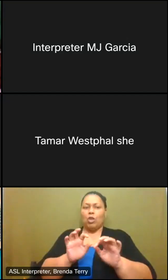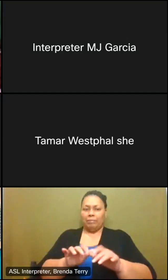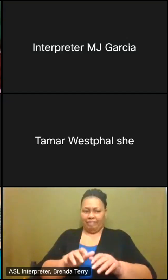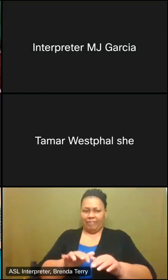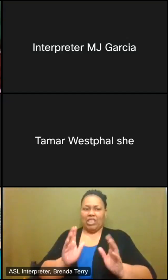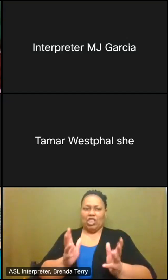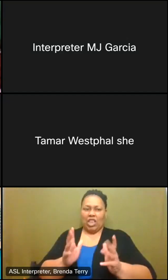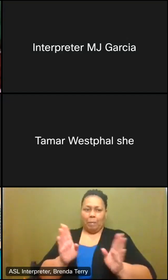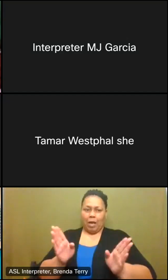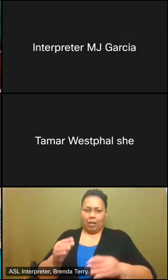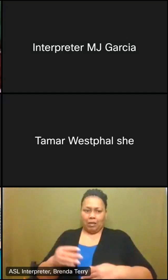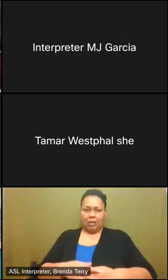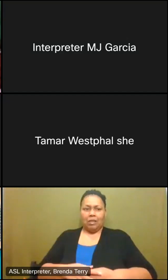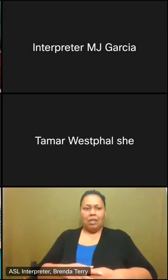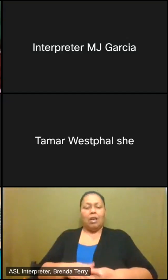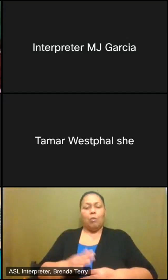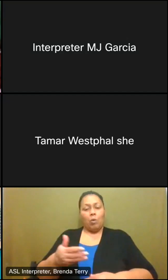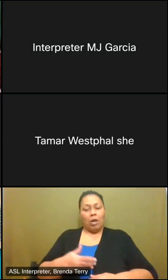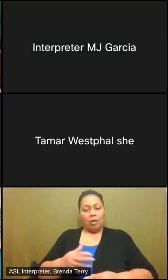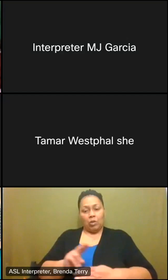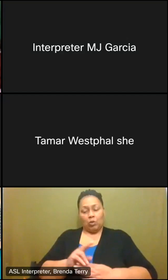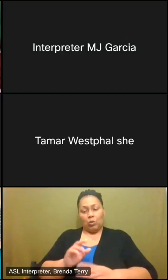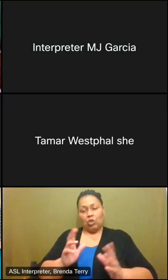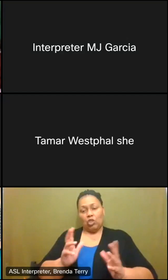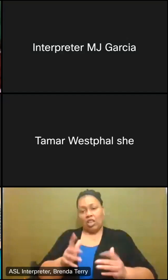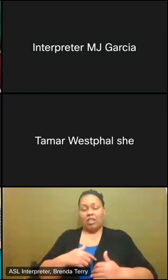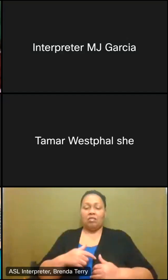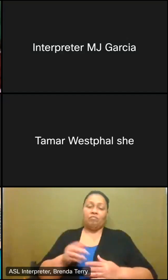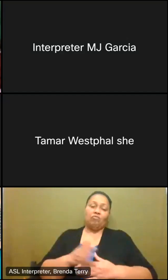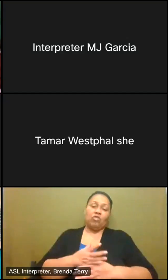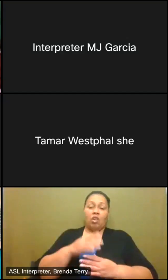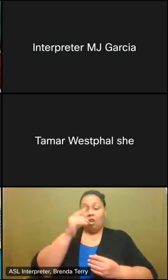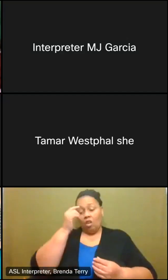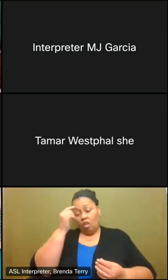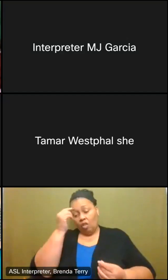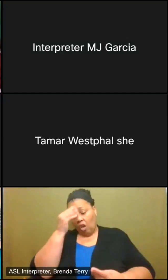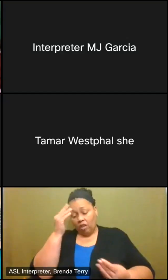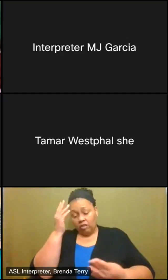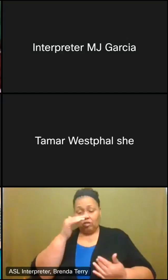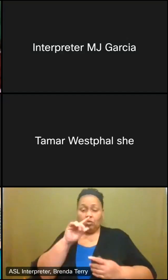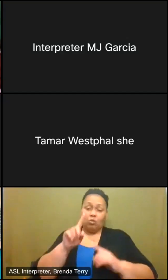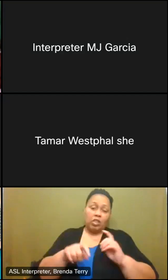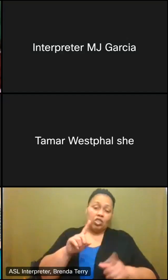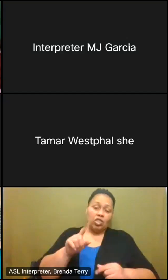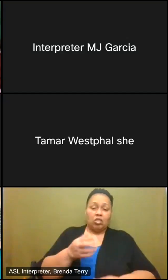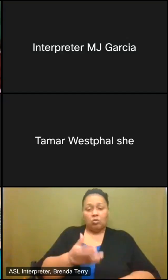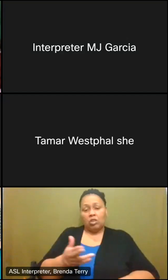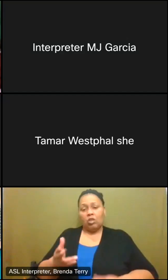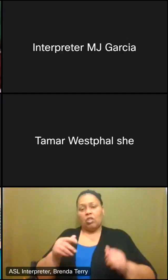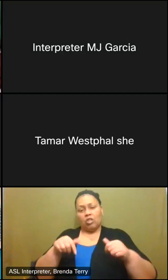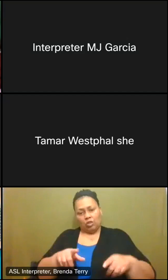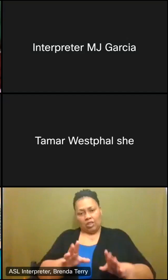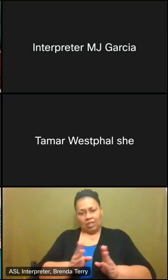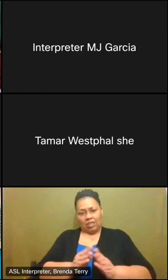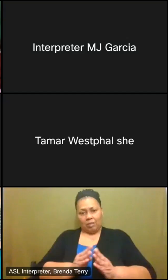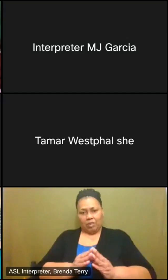you to use the chat feature to share thoughts, questions, and resources throughout the session. Your screen may look a